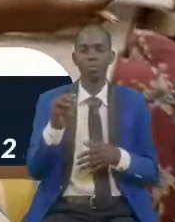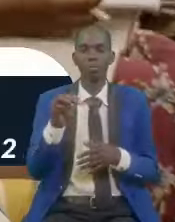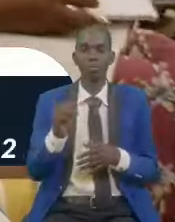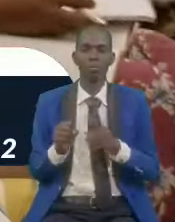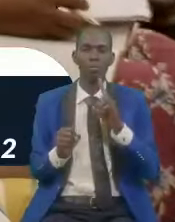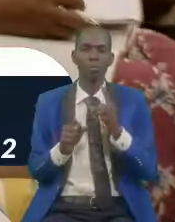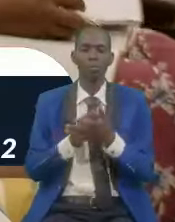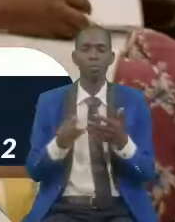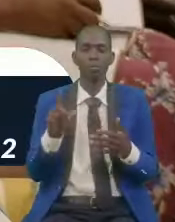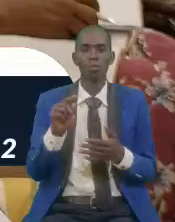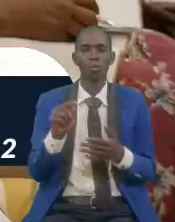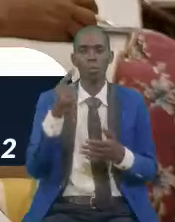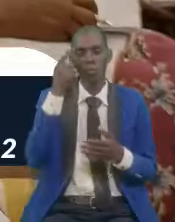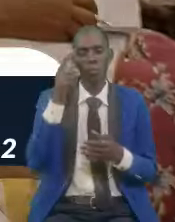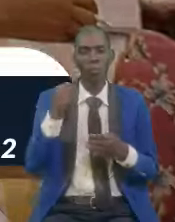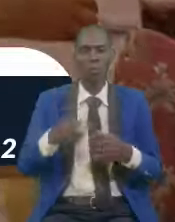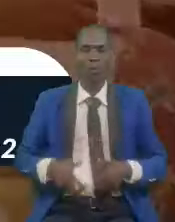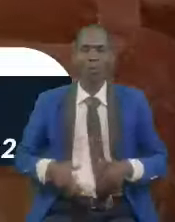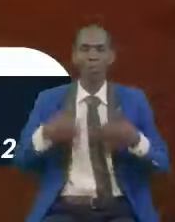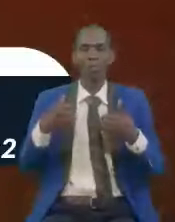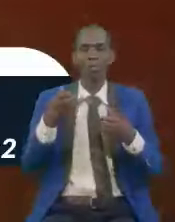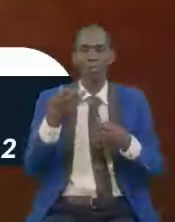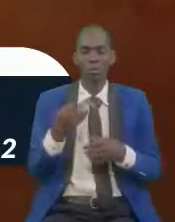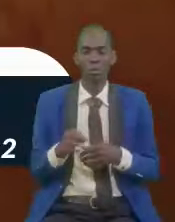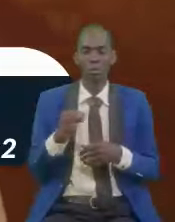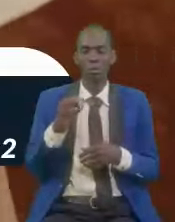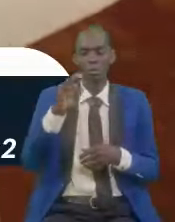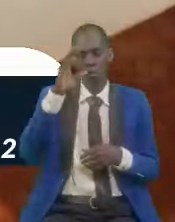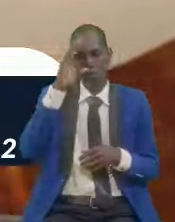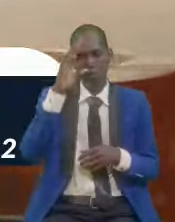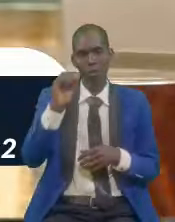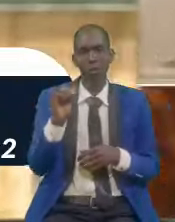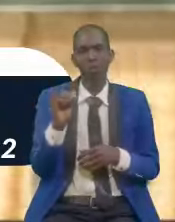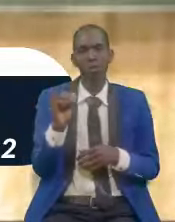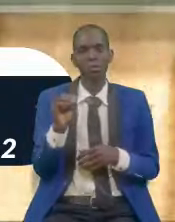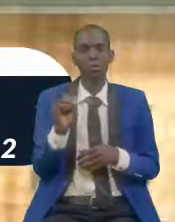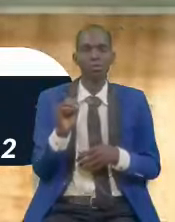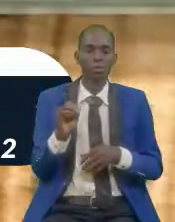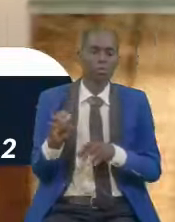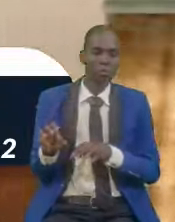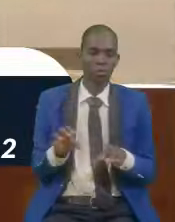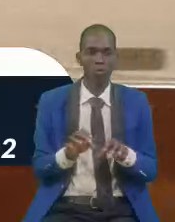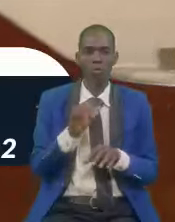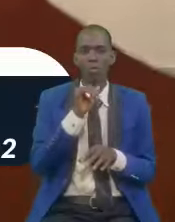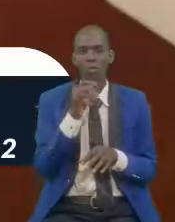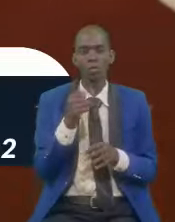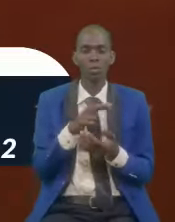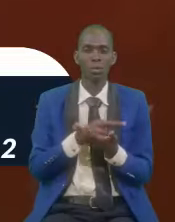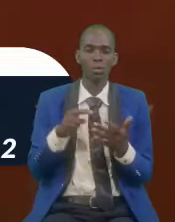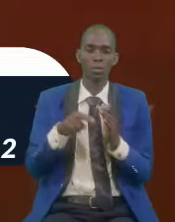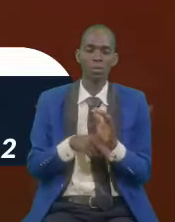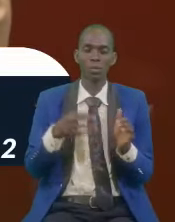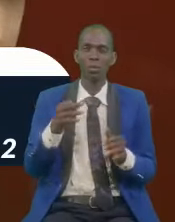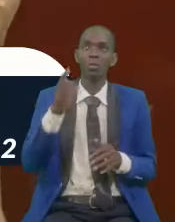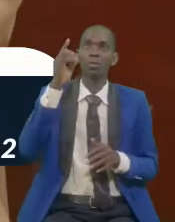wrath of man worketh not the righteousness of